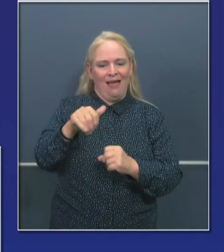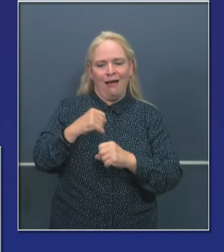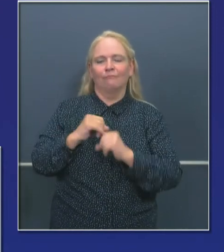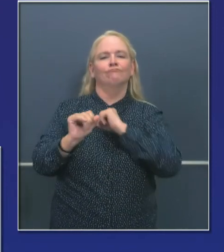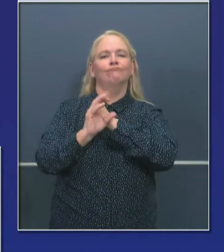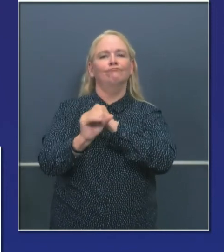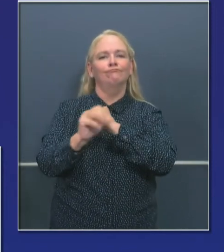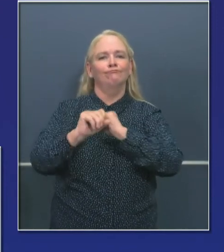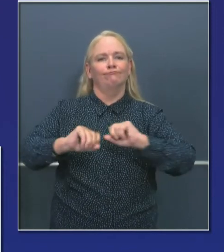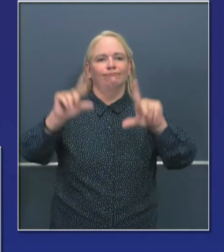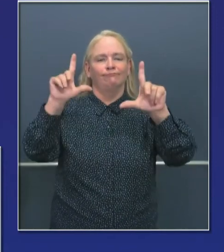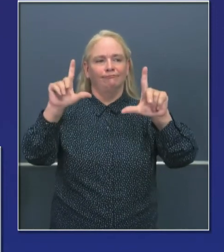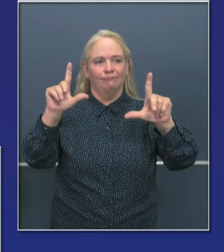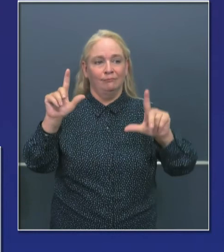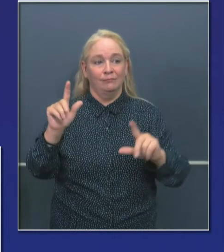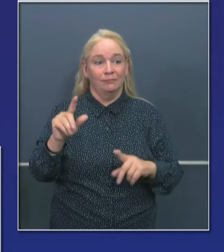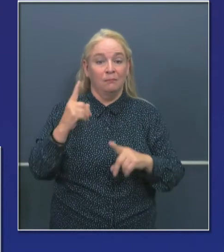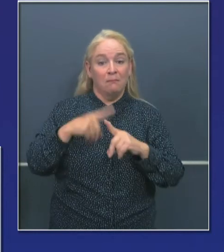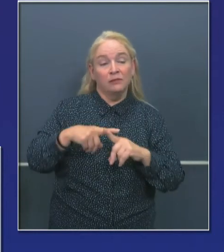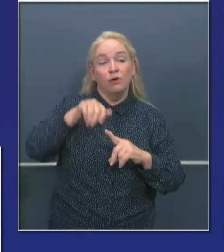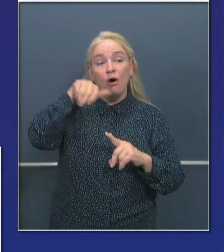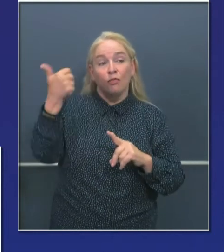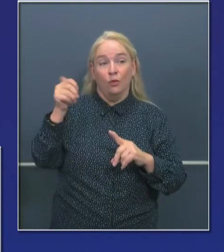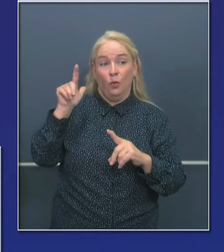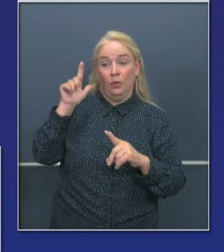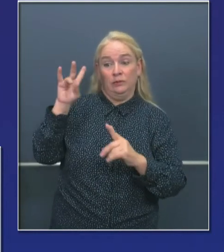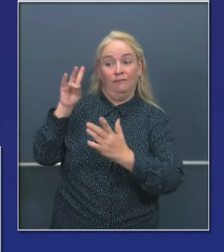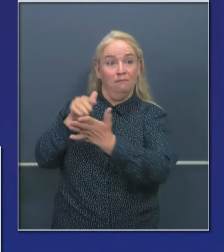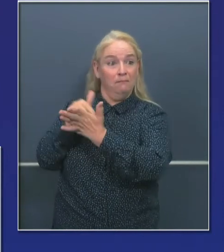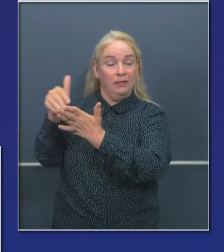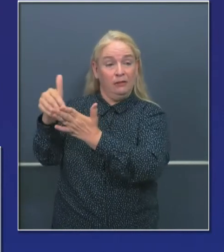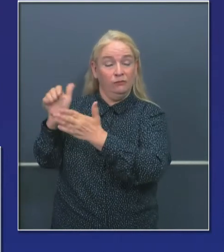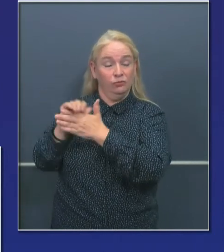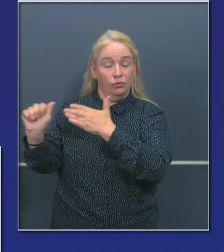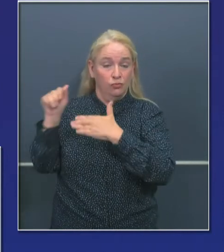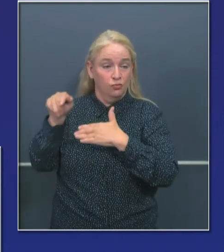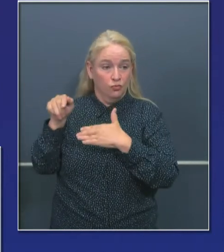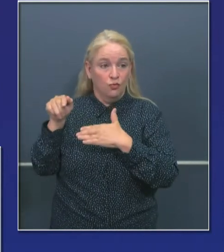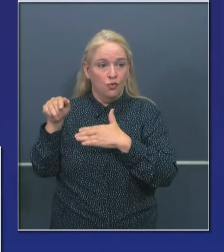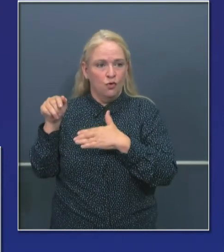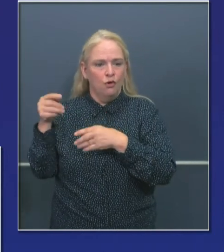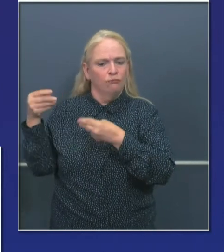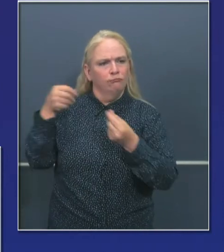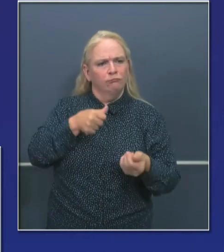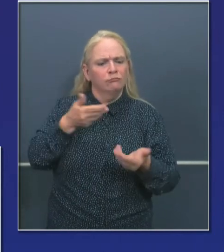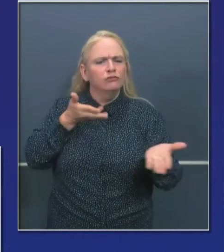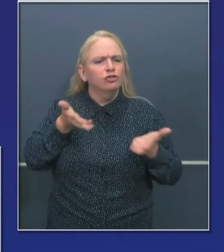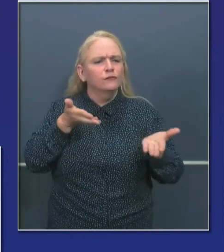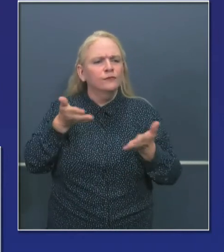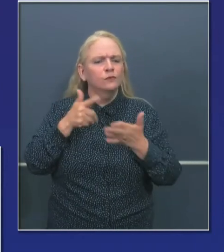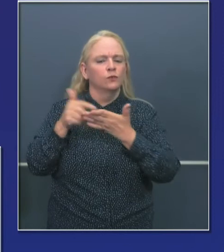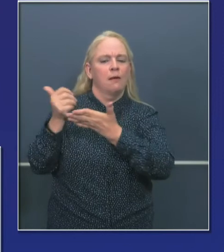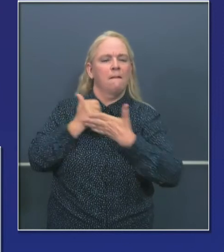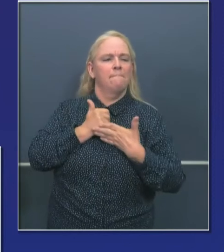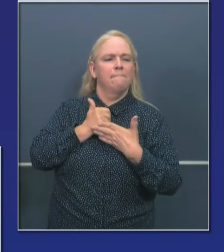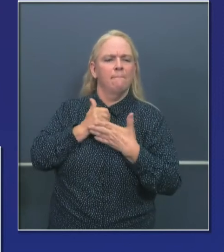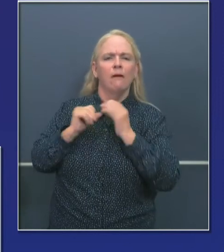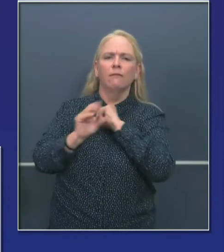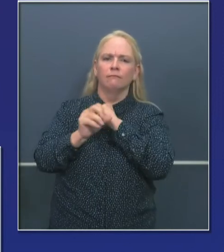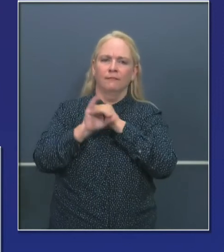dollars in-kind contributions to begin and to launch this campaign. I just want to be,